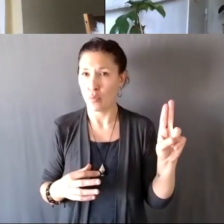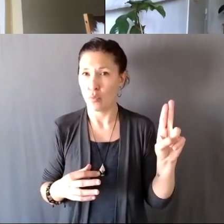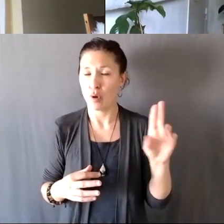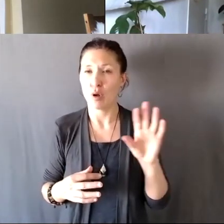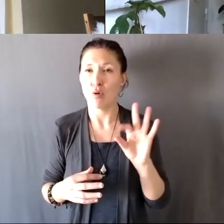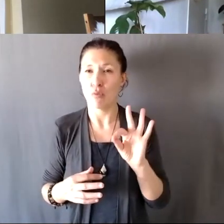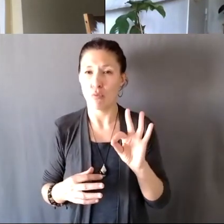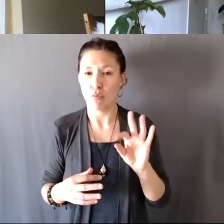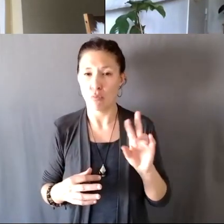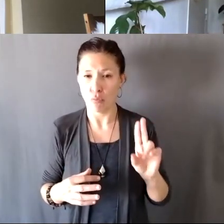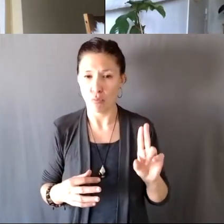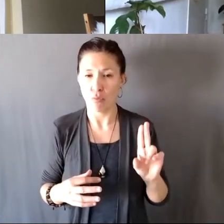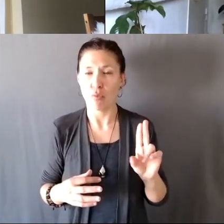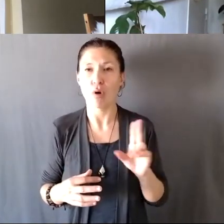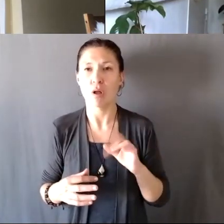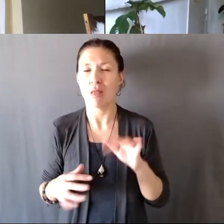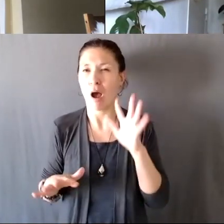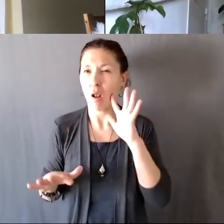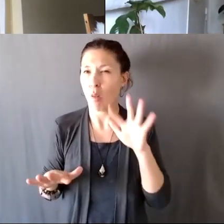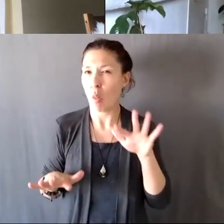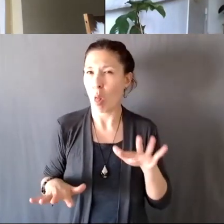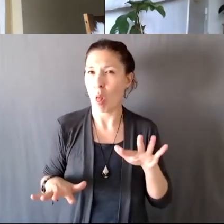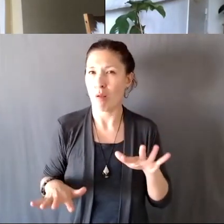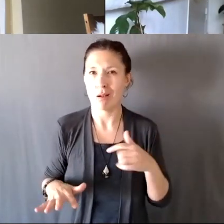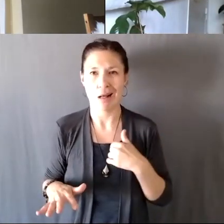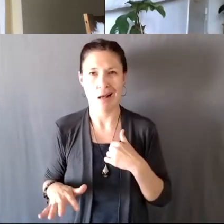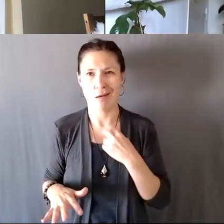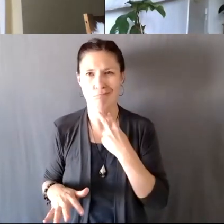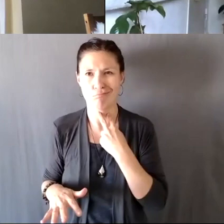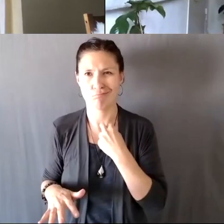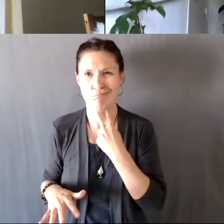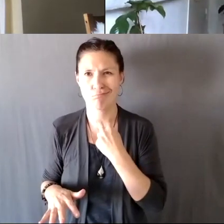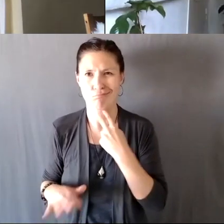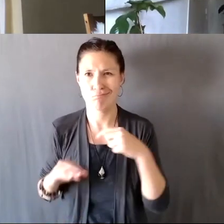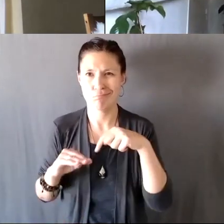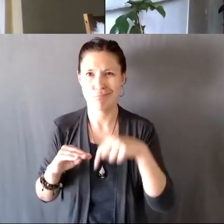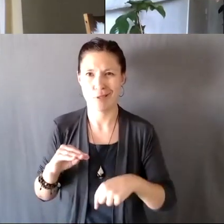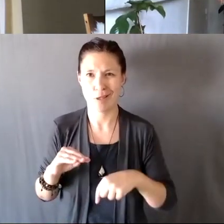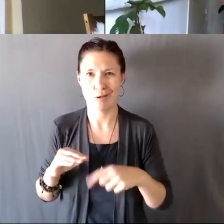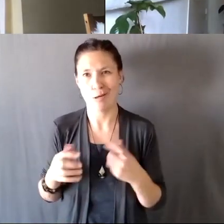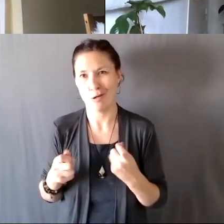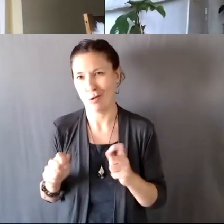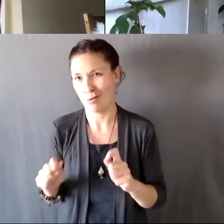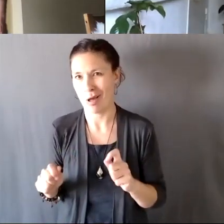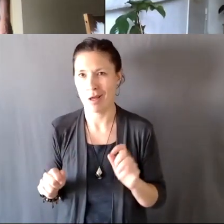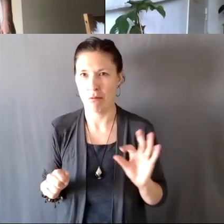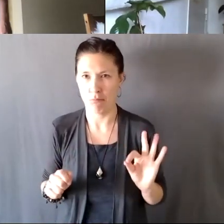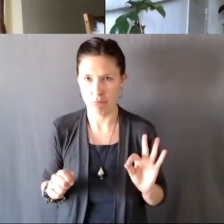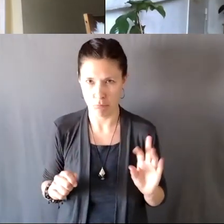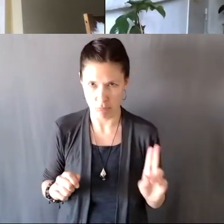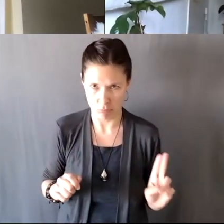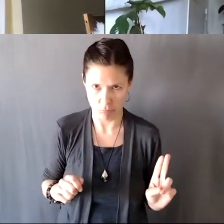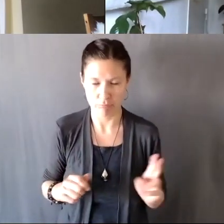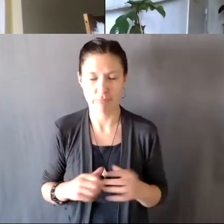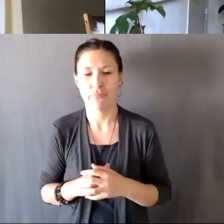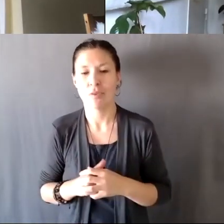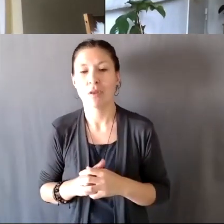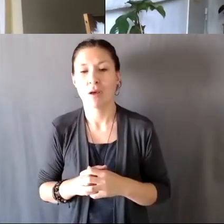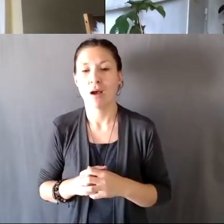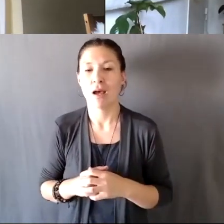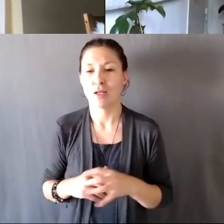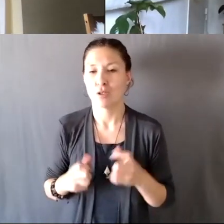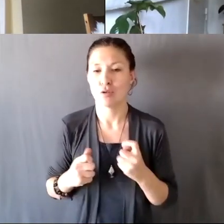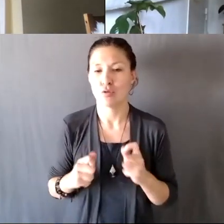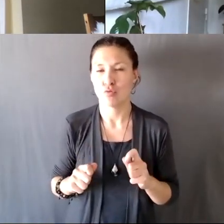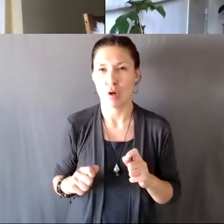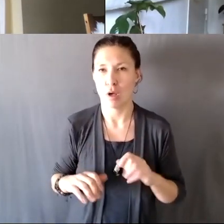and rumbling. I wish I could do it lower, but I just have to do the lowest I can. I encourage you to